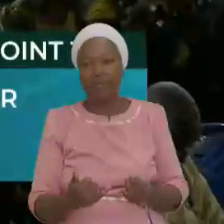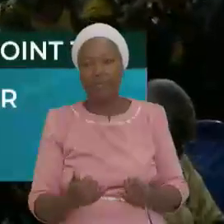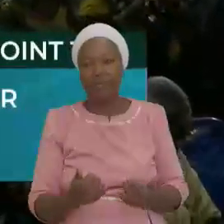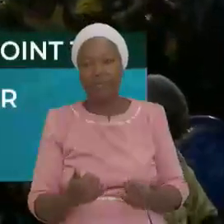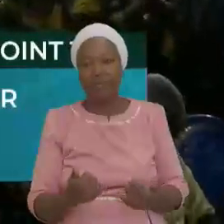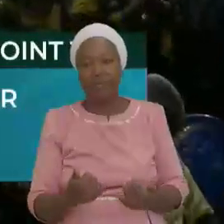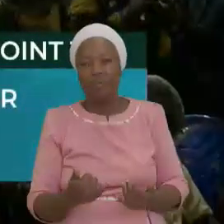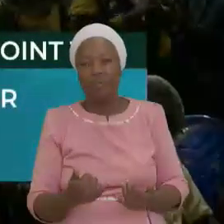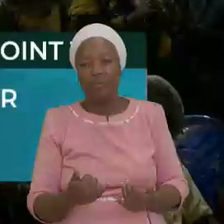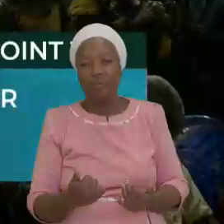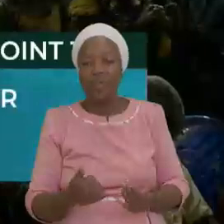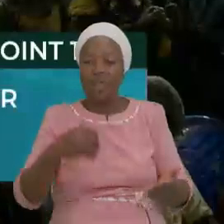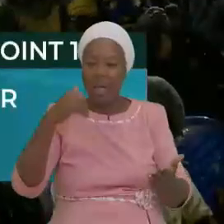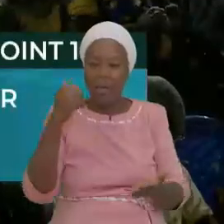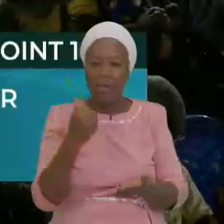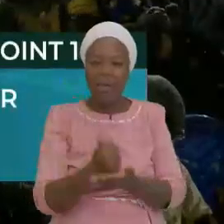Amen.